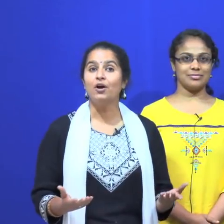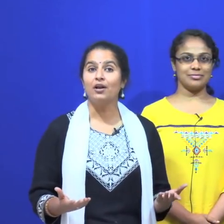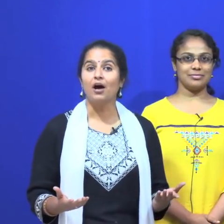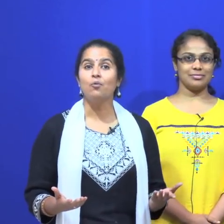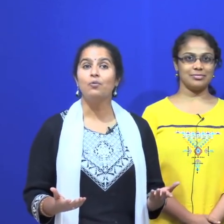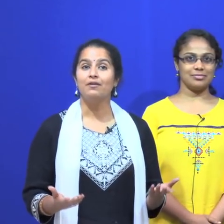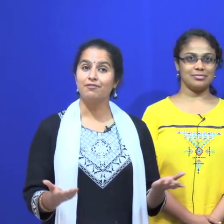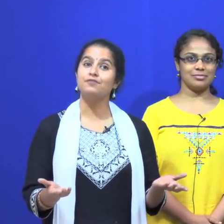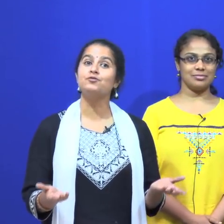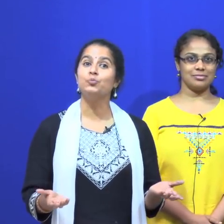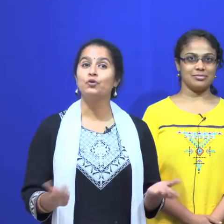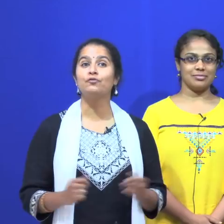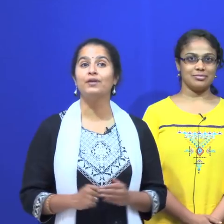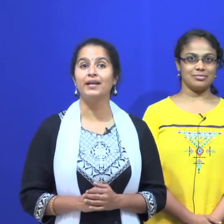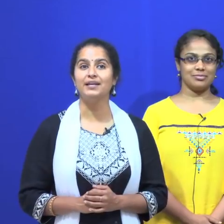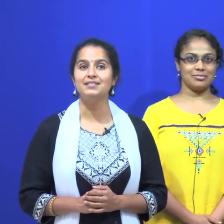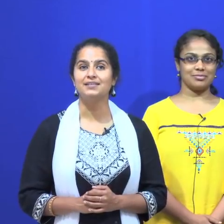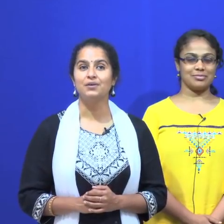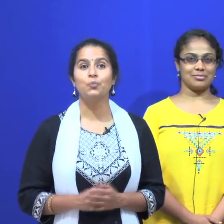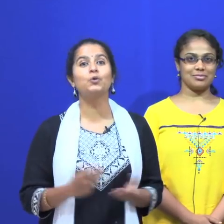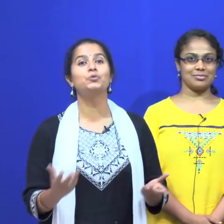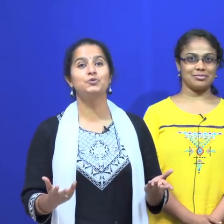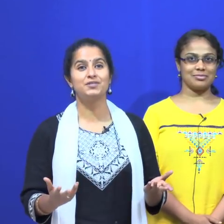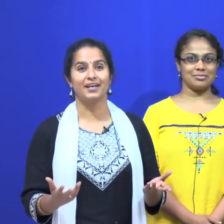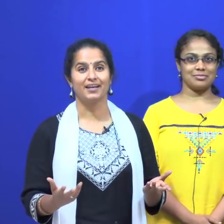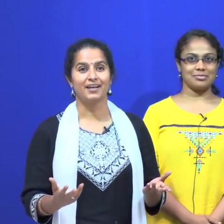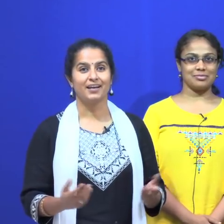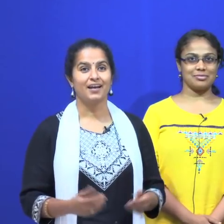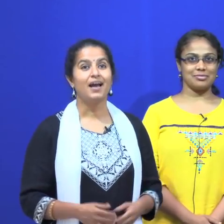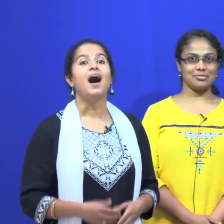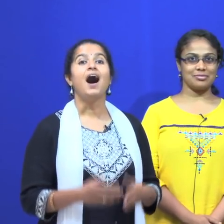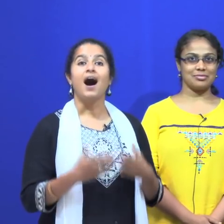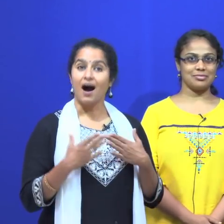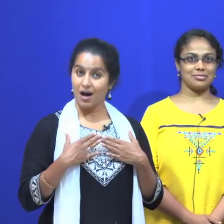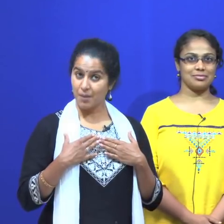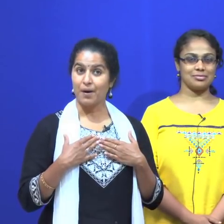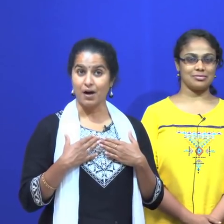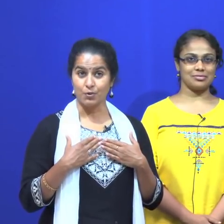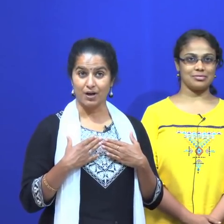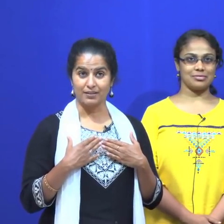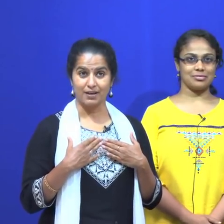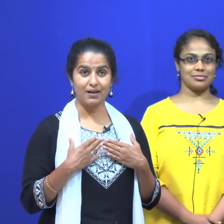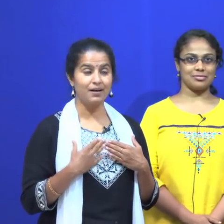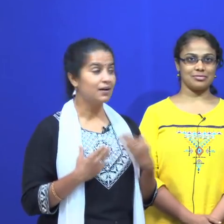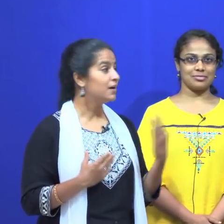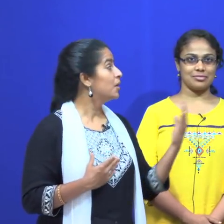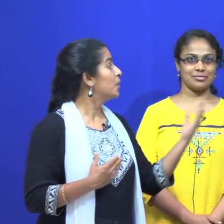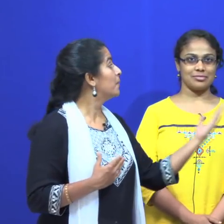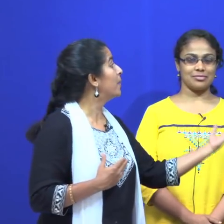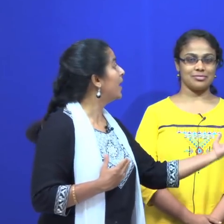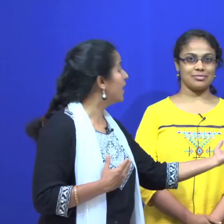And when you are now in front of two beautiful ladies, what would you say? Aham Anuradha.